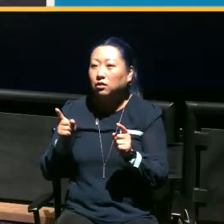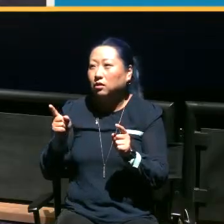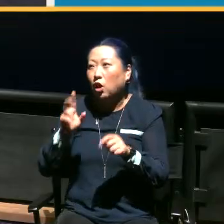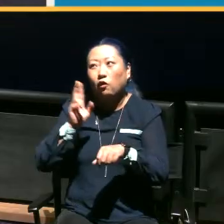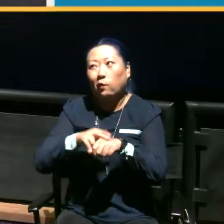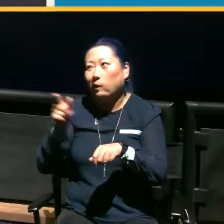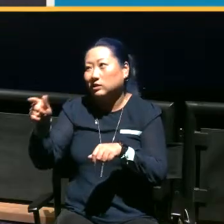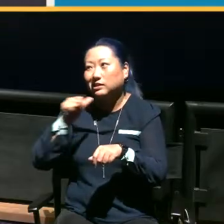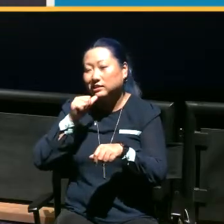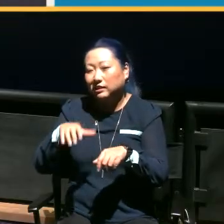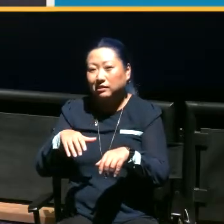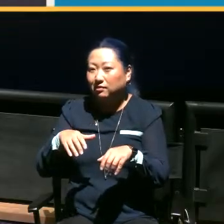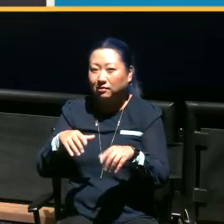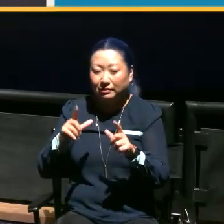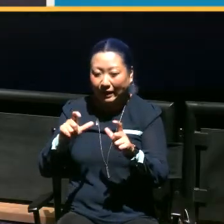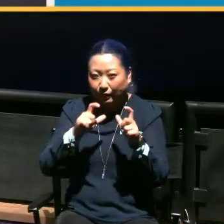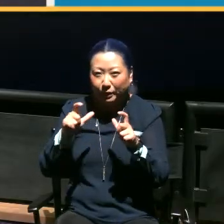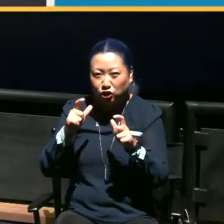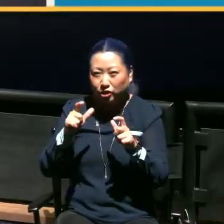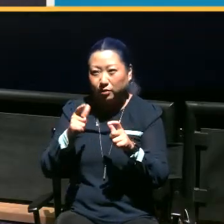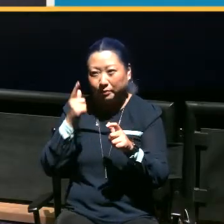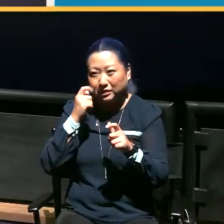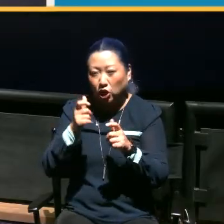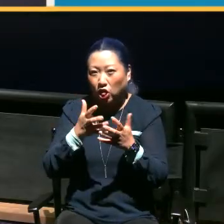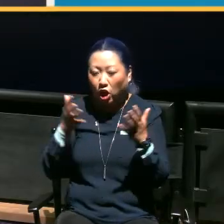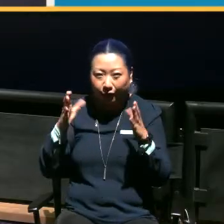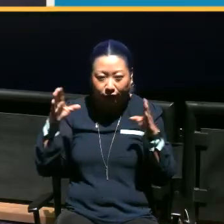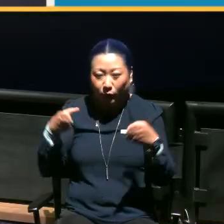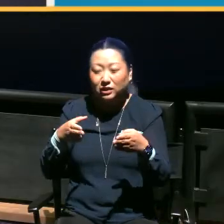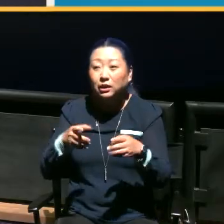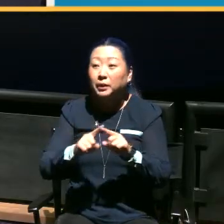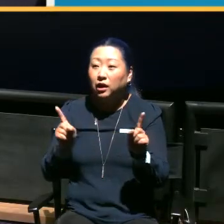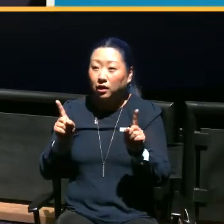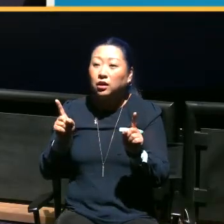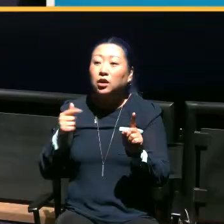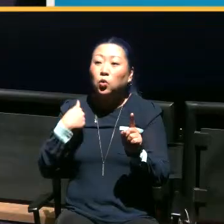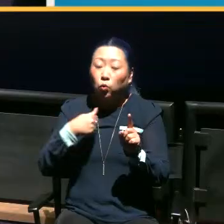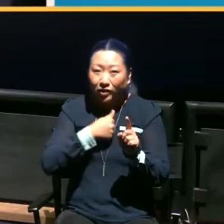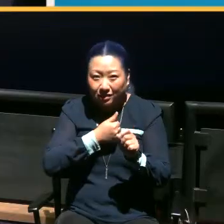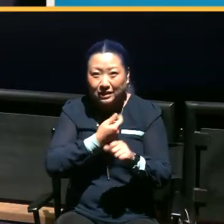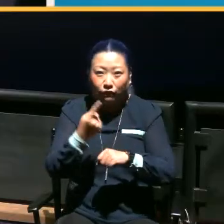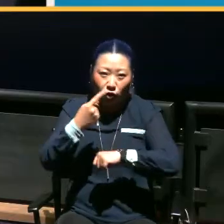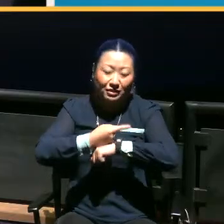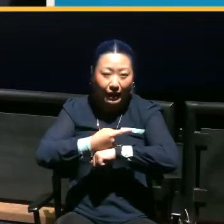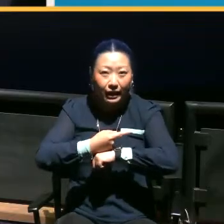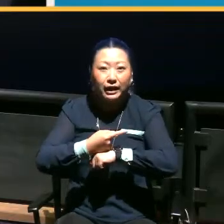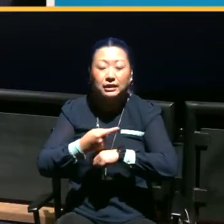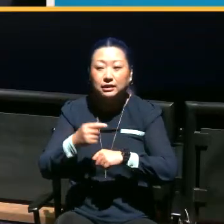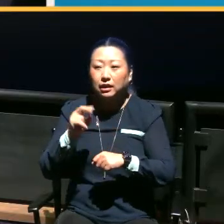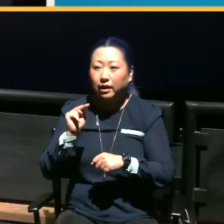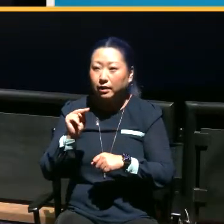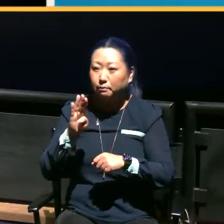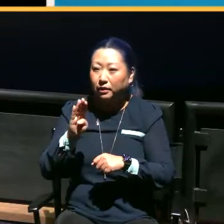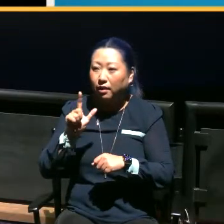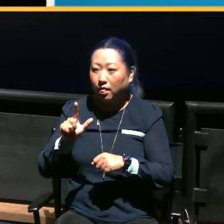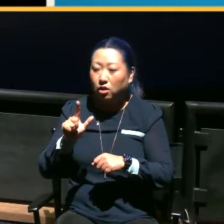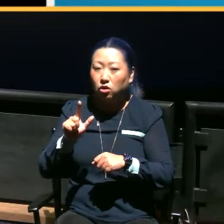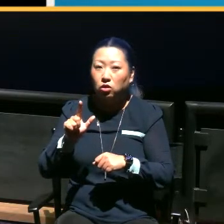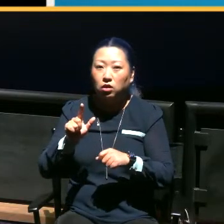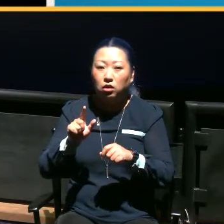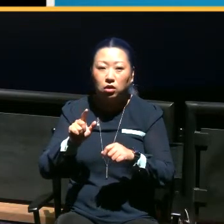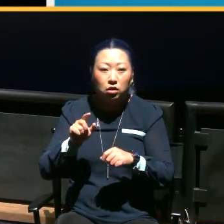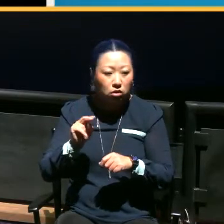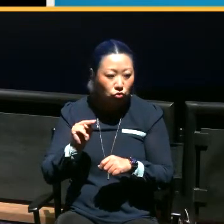take this picture. Anyway. Okay, so we would spend these days at the NBL, the Neutral